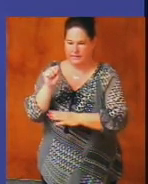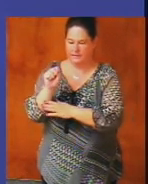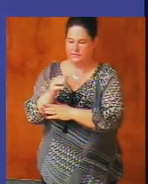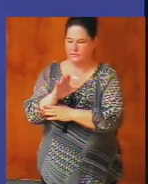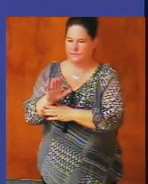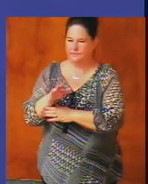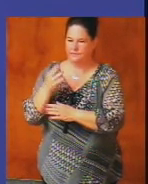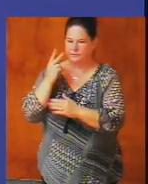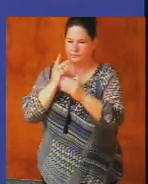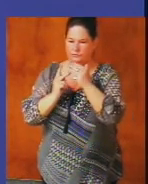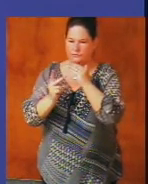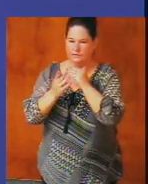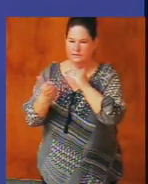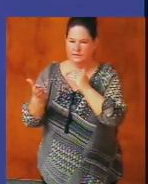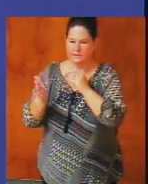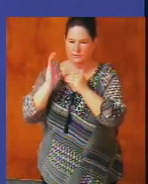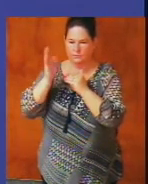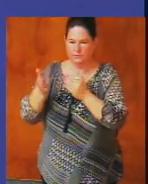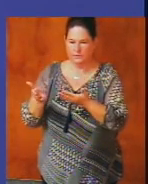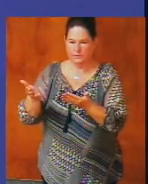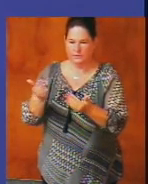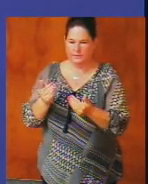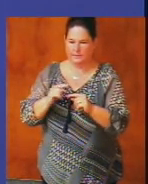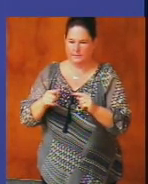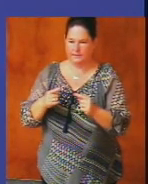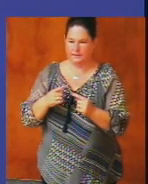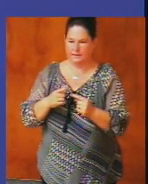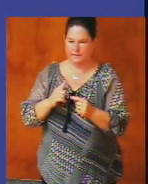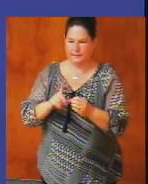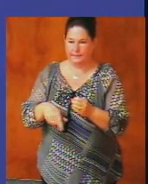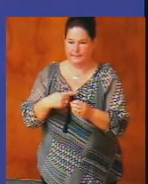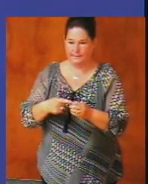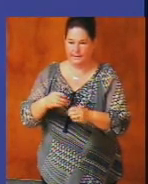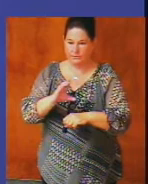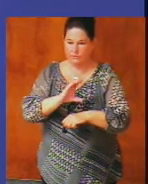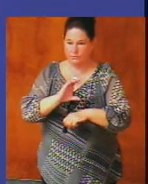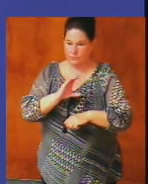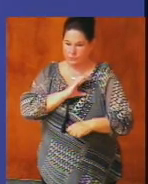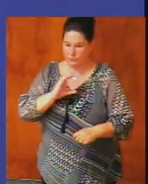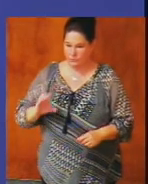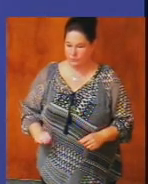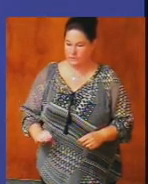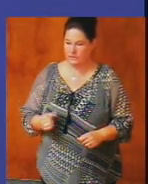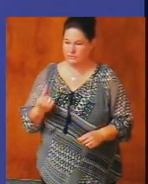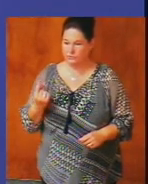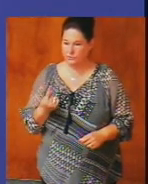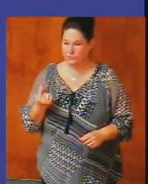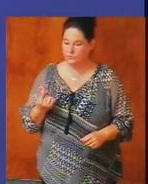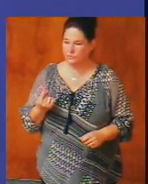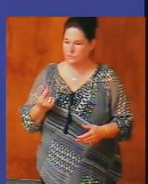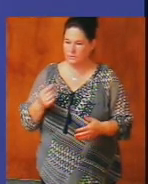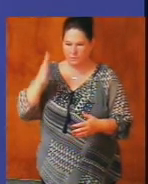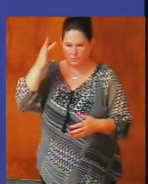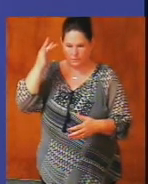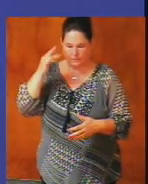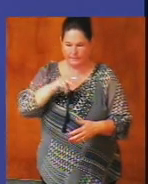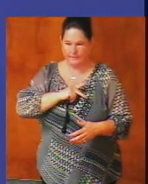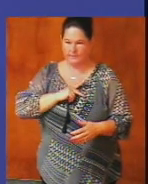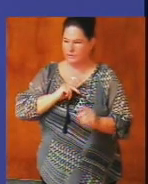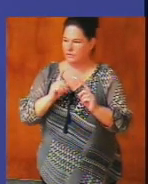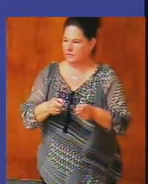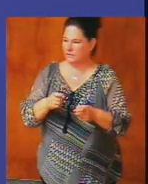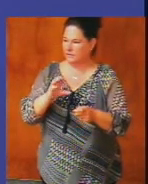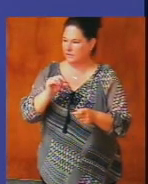to come, but the substance is of Christ." Well, why would Paul give the Colossians